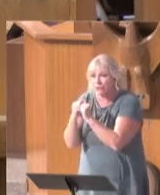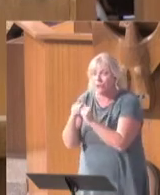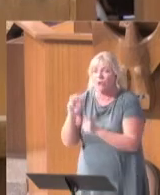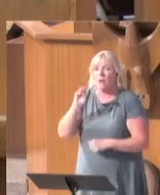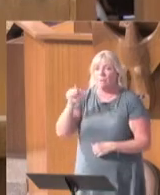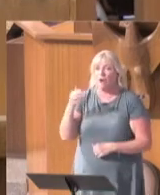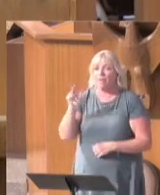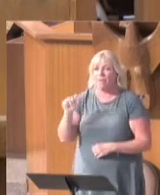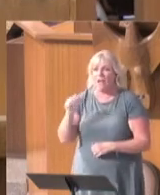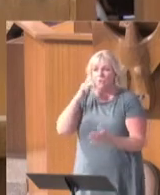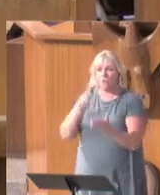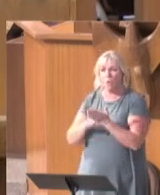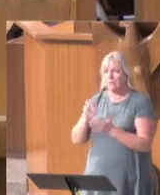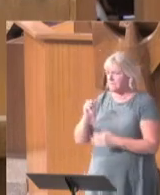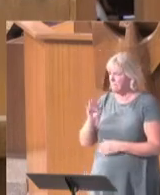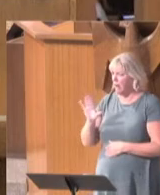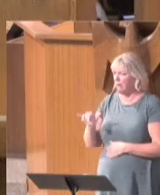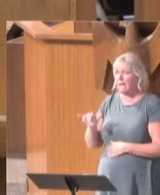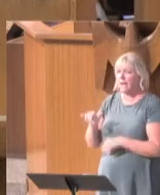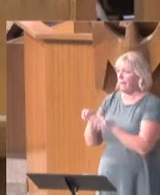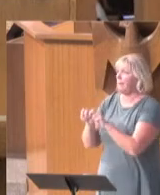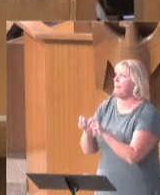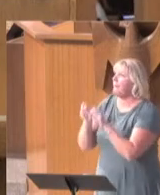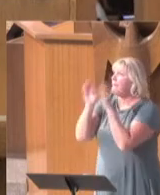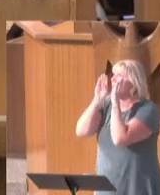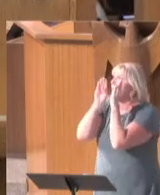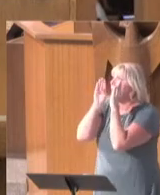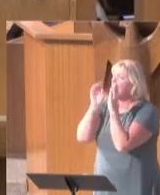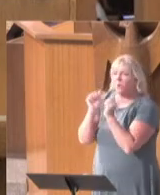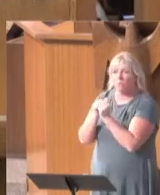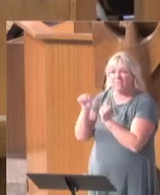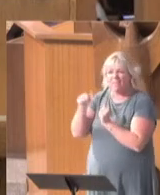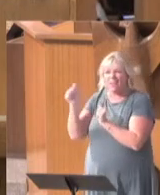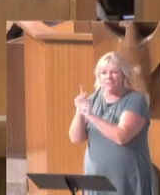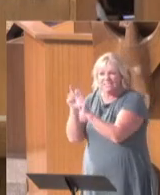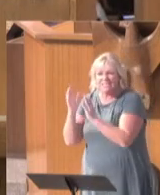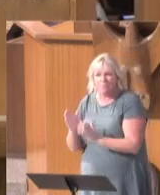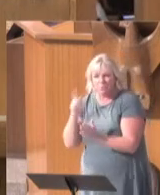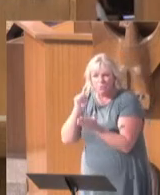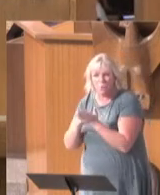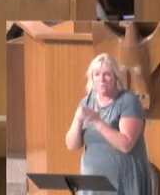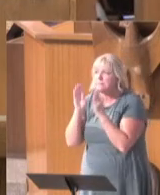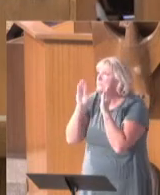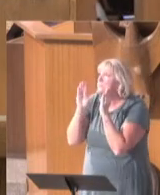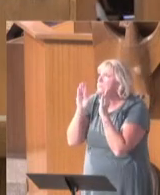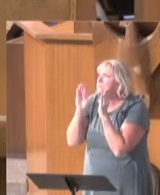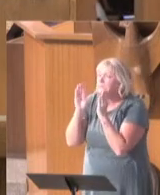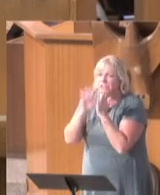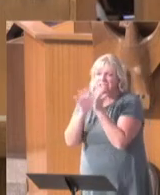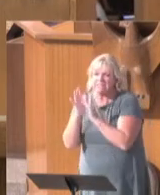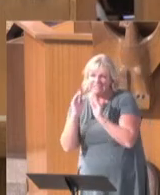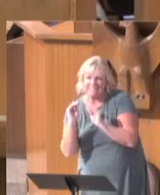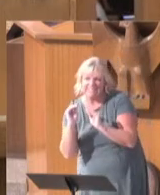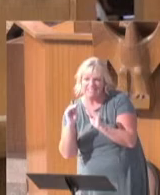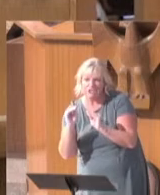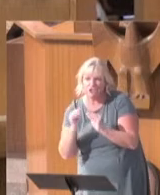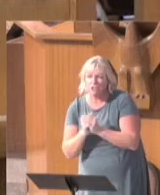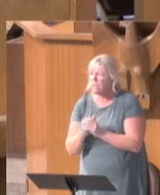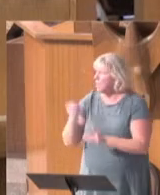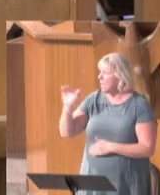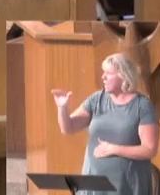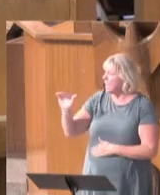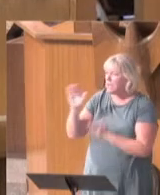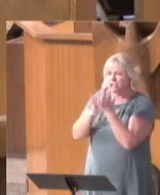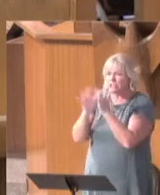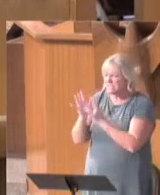sees her sister Mary sitting at Jesus' feet with the other disciples, listening to his teachings, and asks Jesus